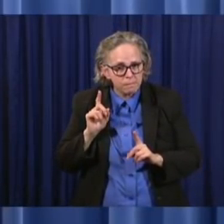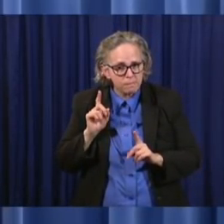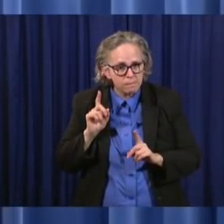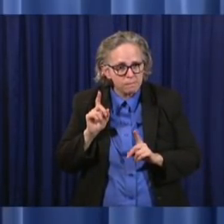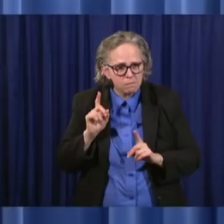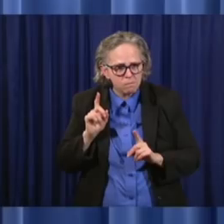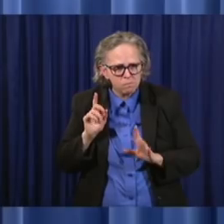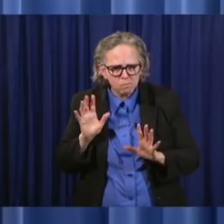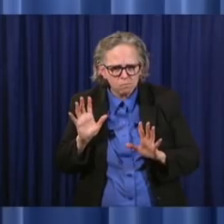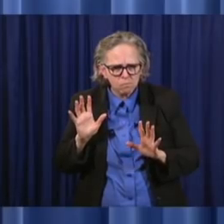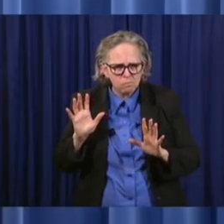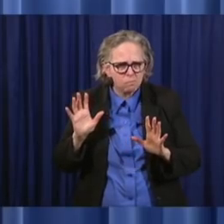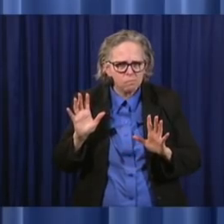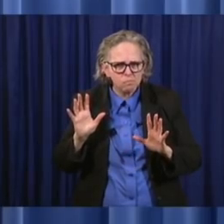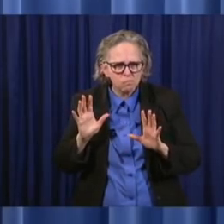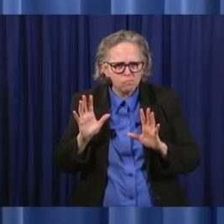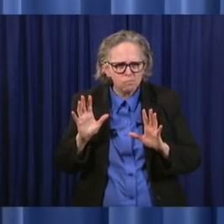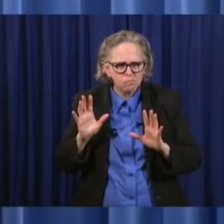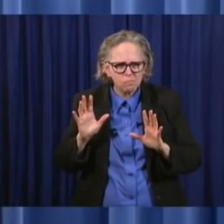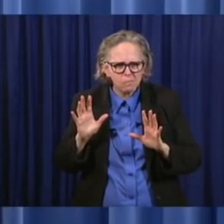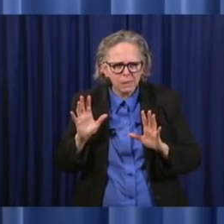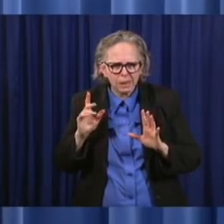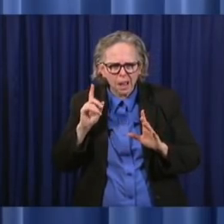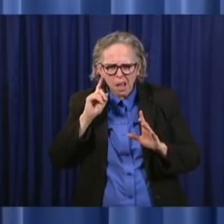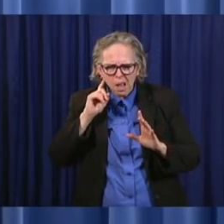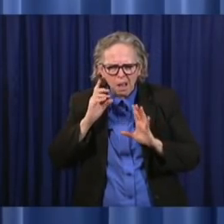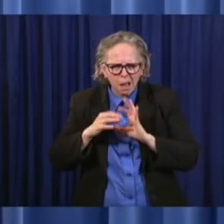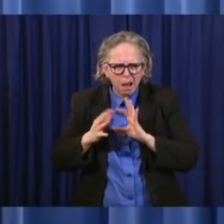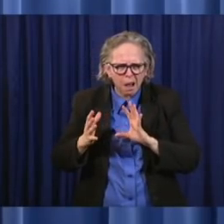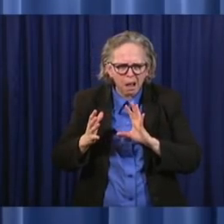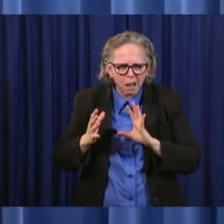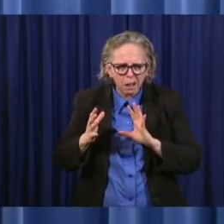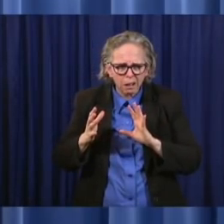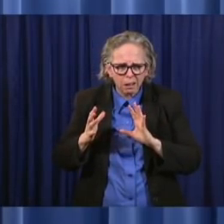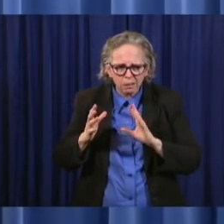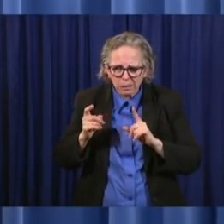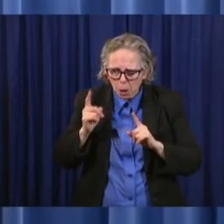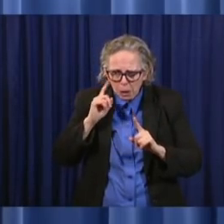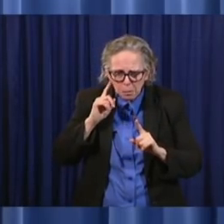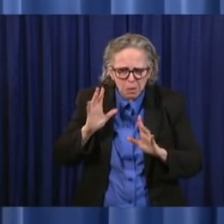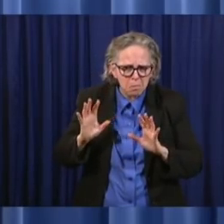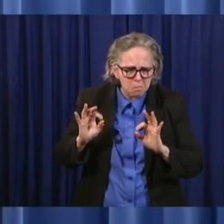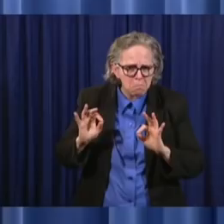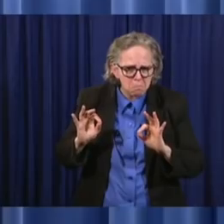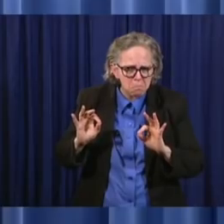least the video. I don't know if we lost the audio or not, but If you can hear me, I'll just keep going.